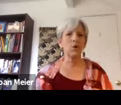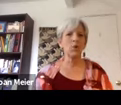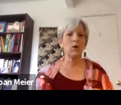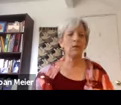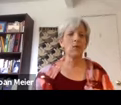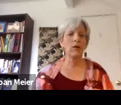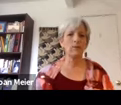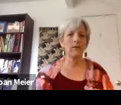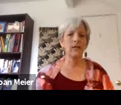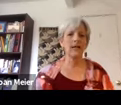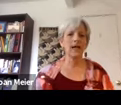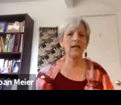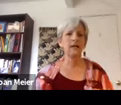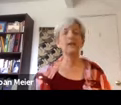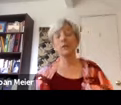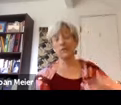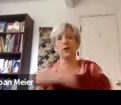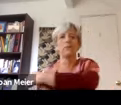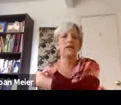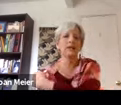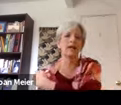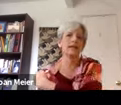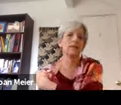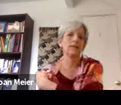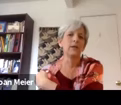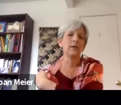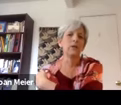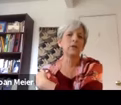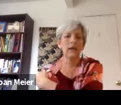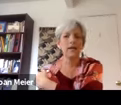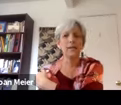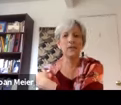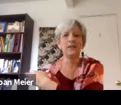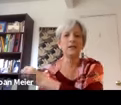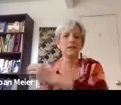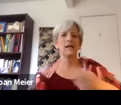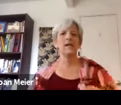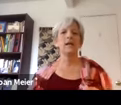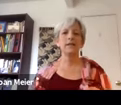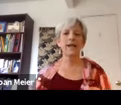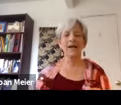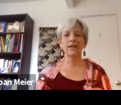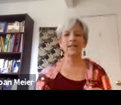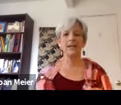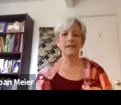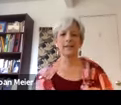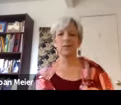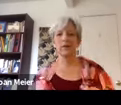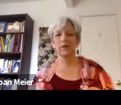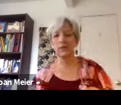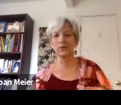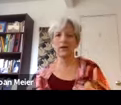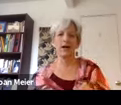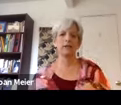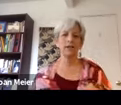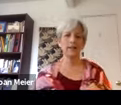So the point being that, the third point being that we're relying on the opinions to categorize cases as whether